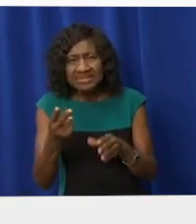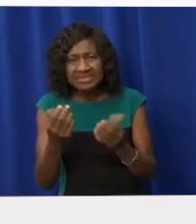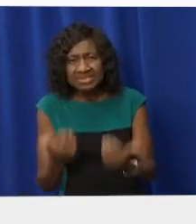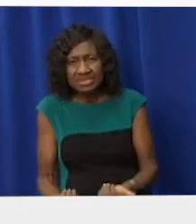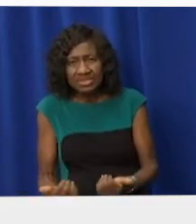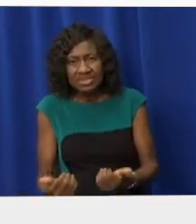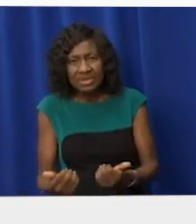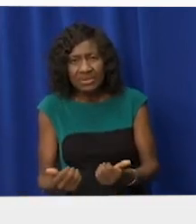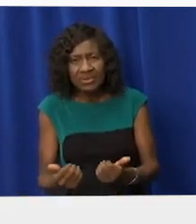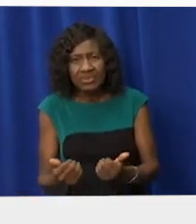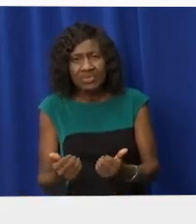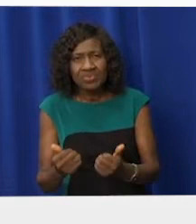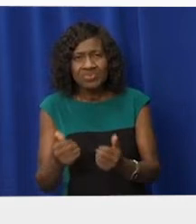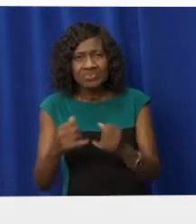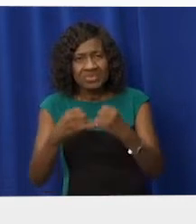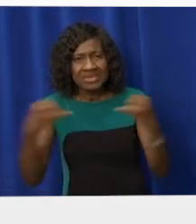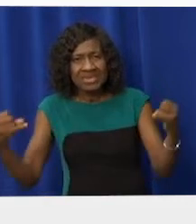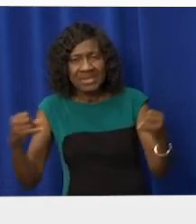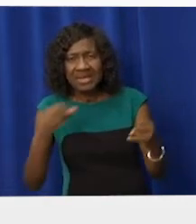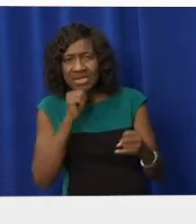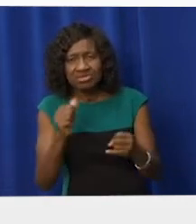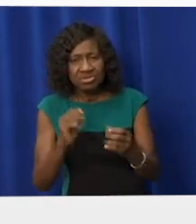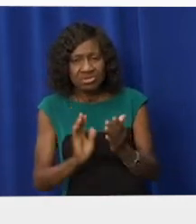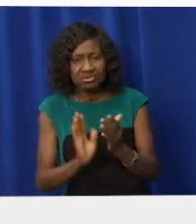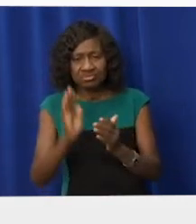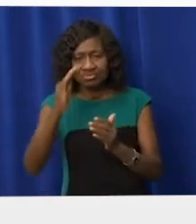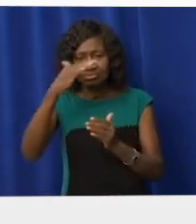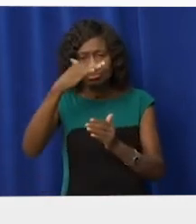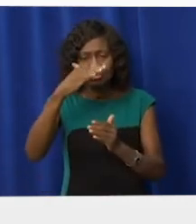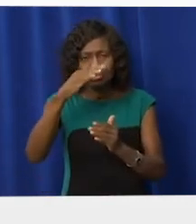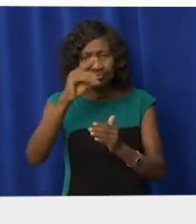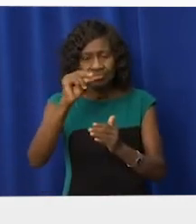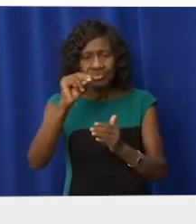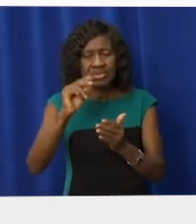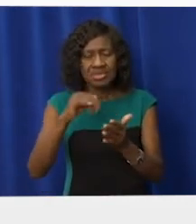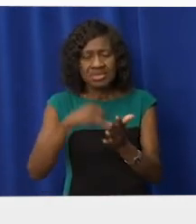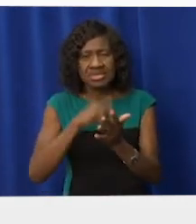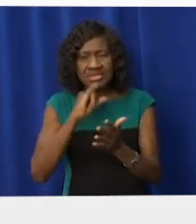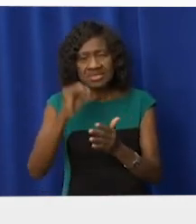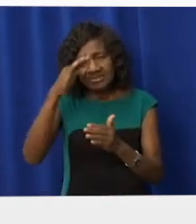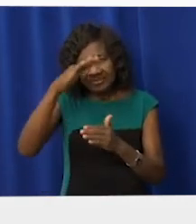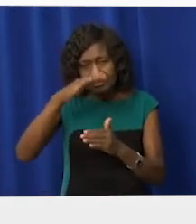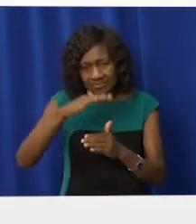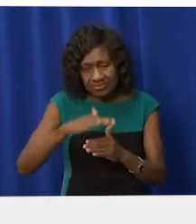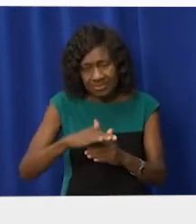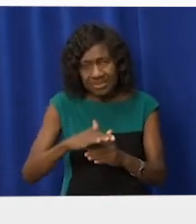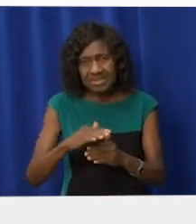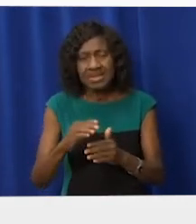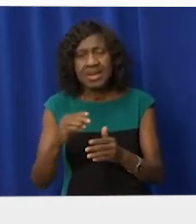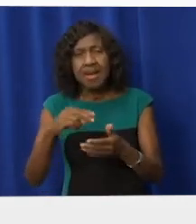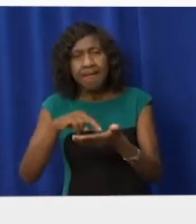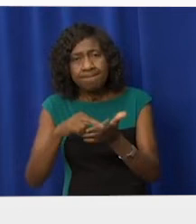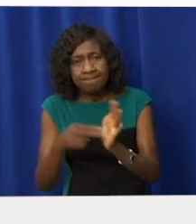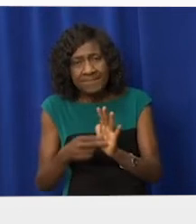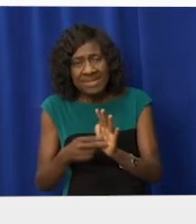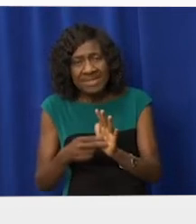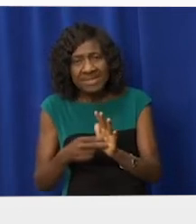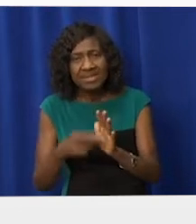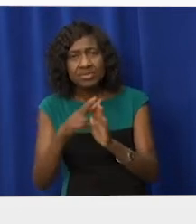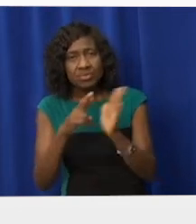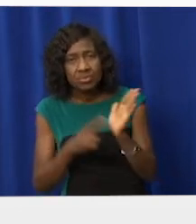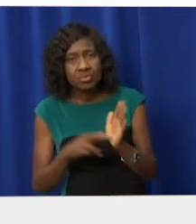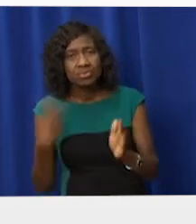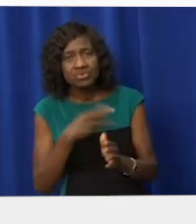not continuing to rise. It's actually falling a bit, which is good news. It means that the suppression that we have been employing very